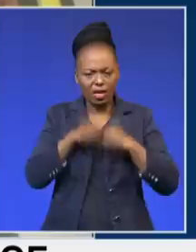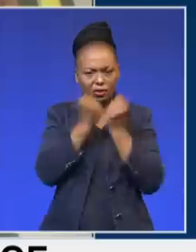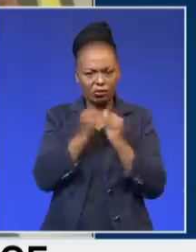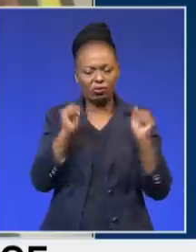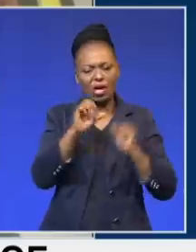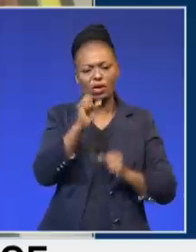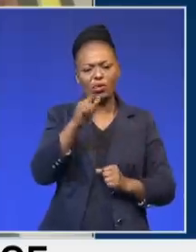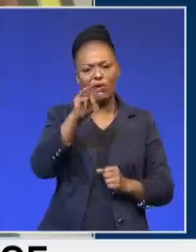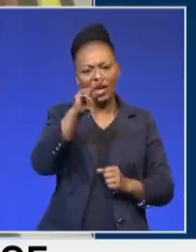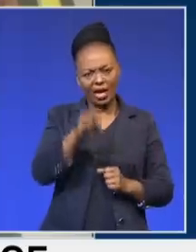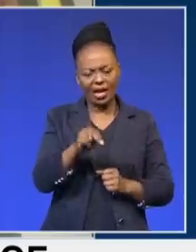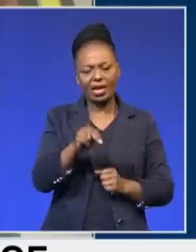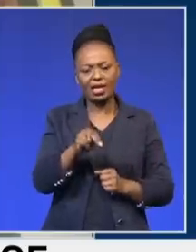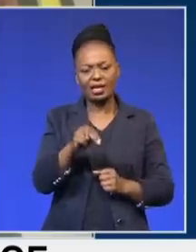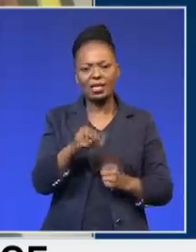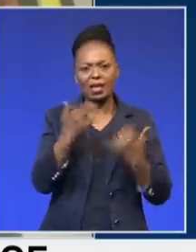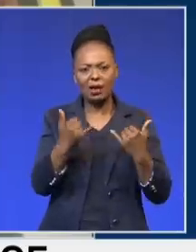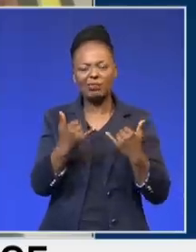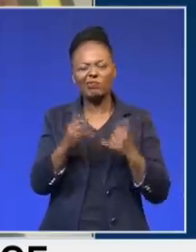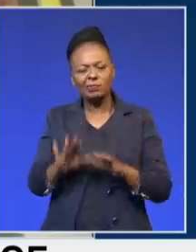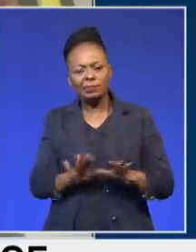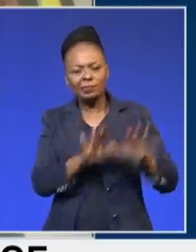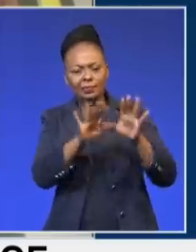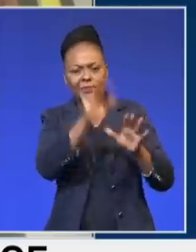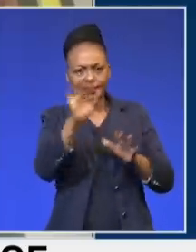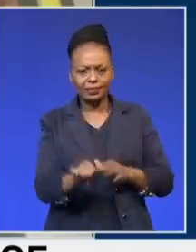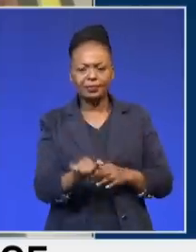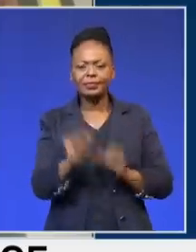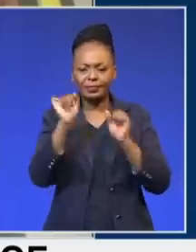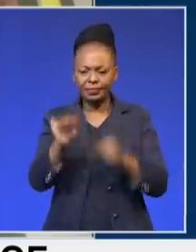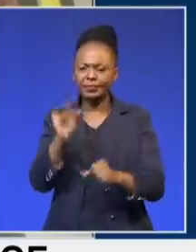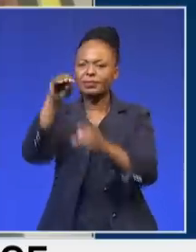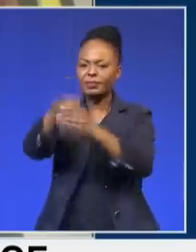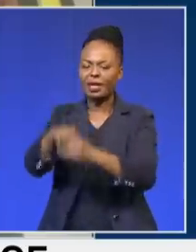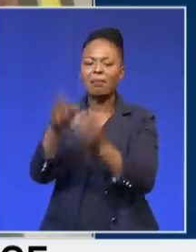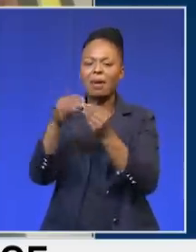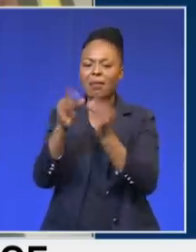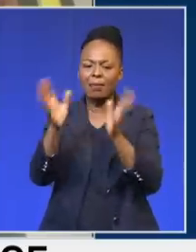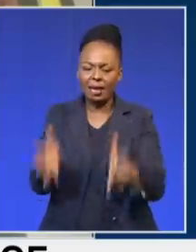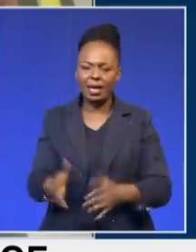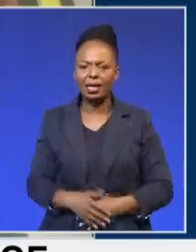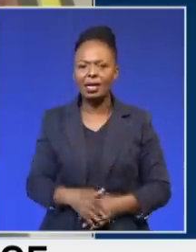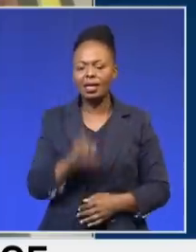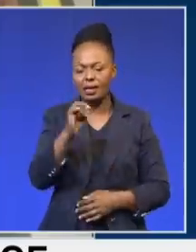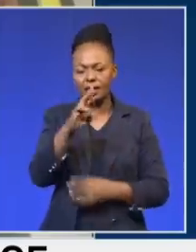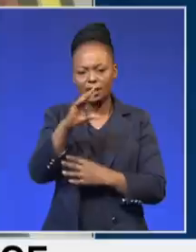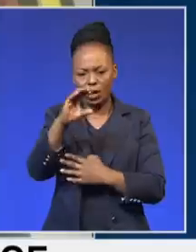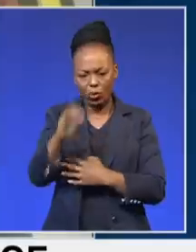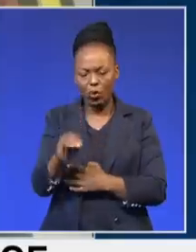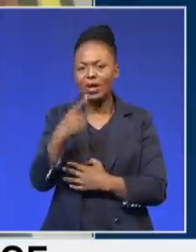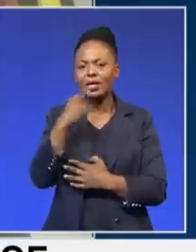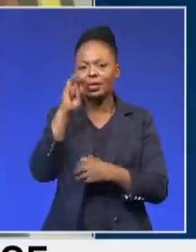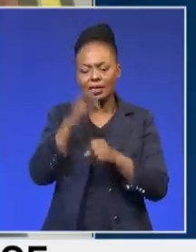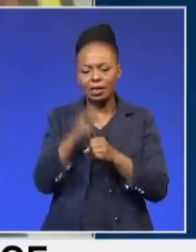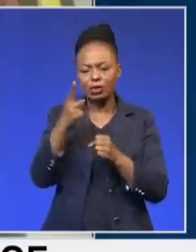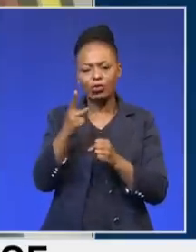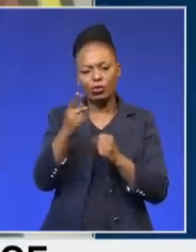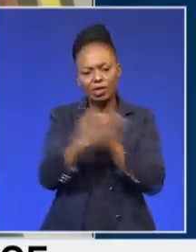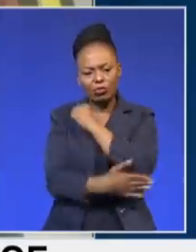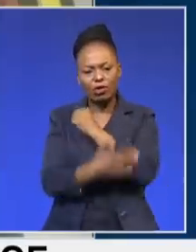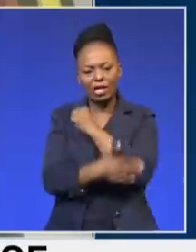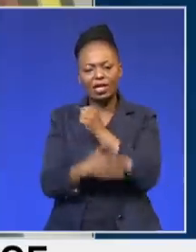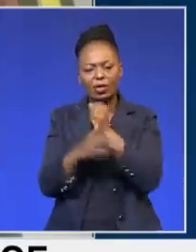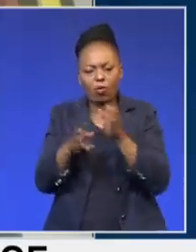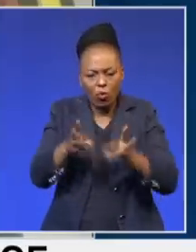are not going to co-govern with the ambassador of the U.S. And for the Durko to demarch is part of the diplomatic channels that we use